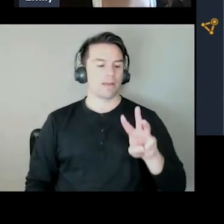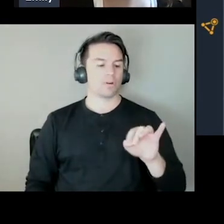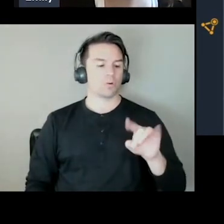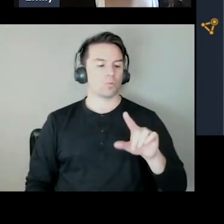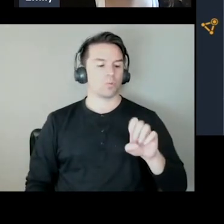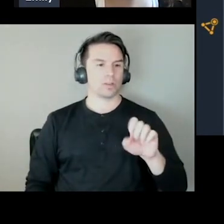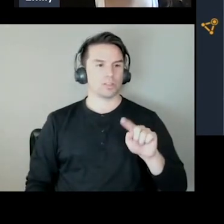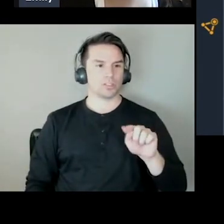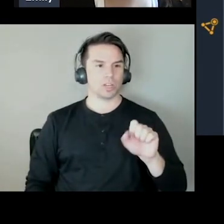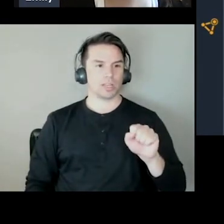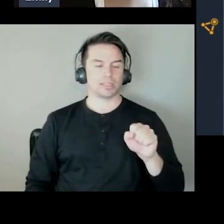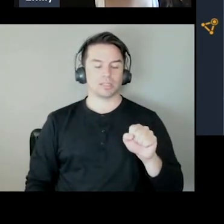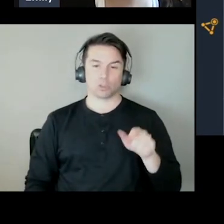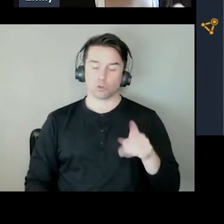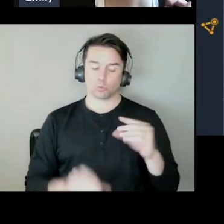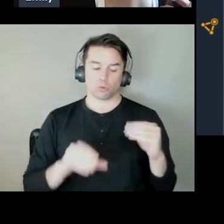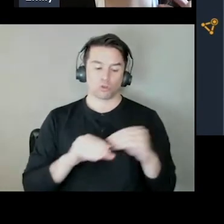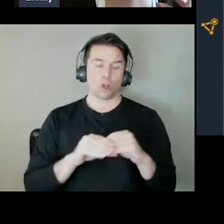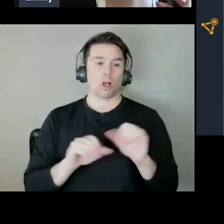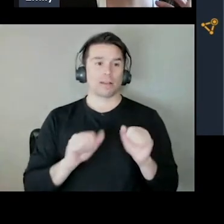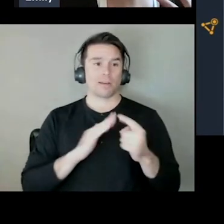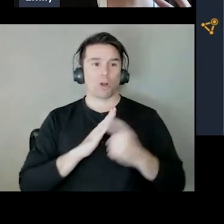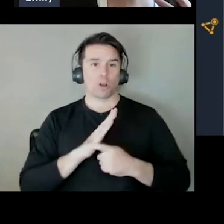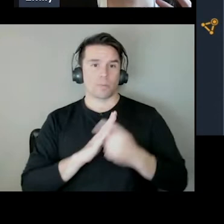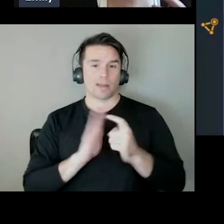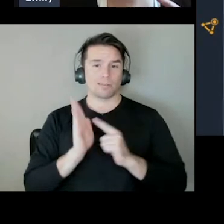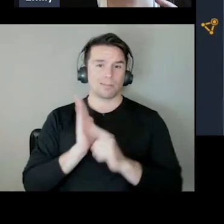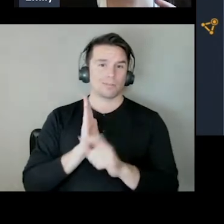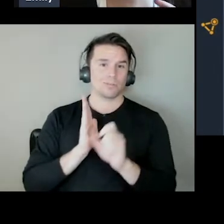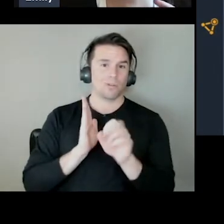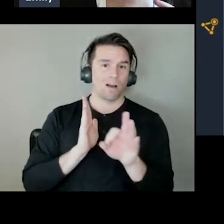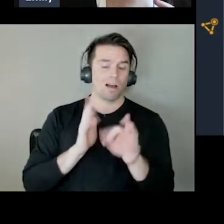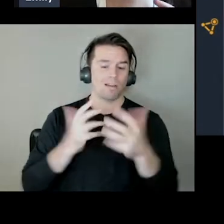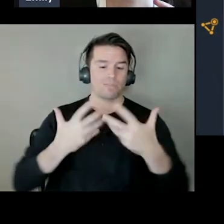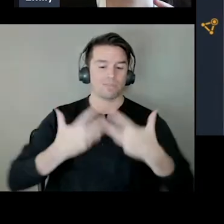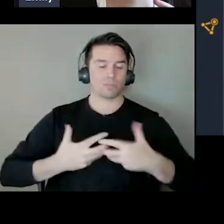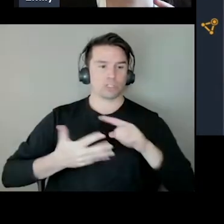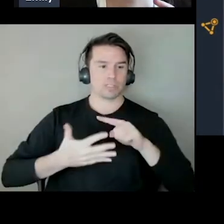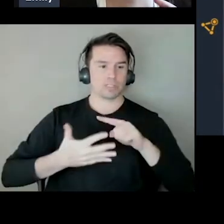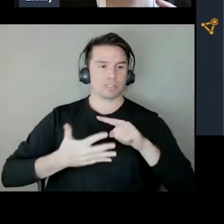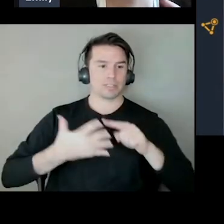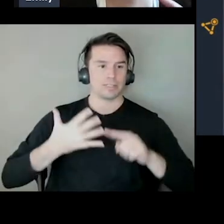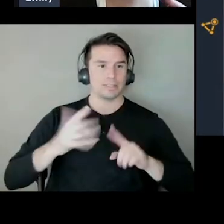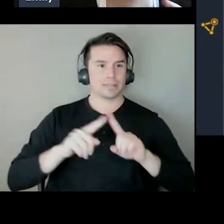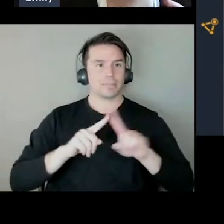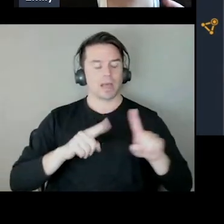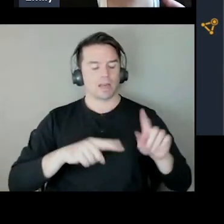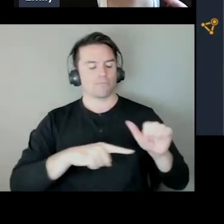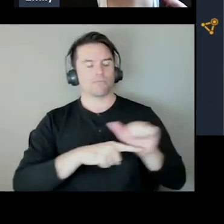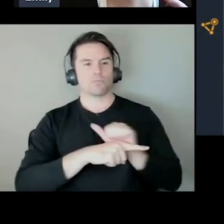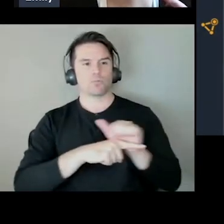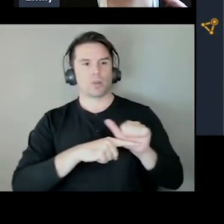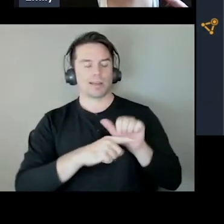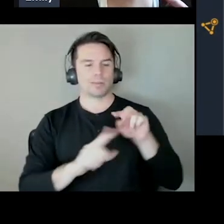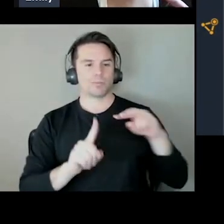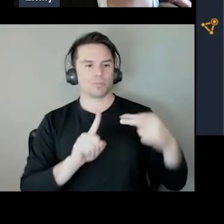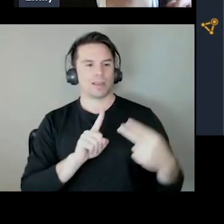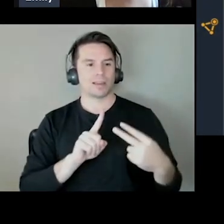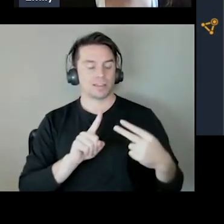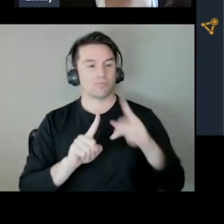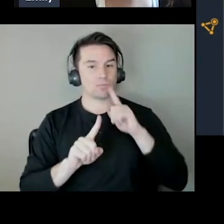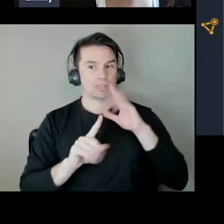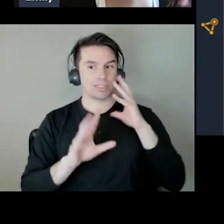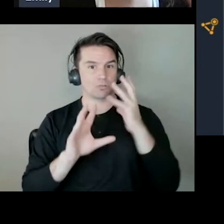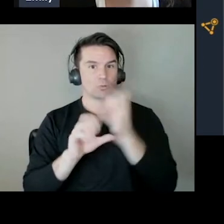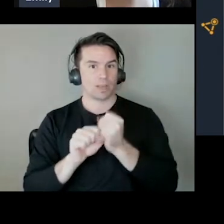turn off all of these machines. But particularly from a training perspective, it's really attractive because again,